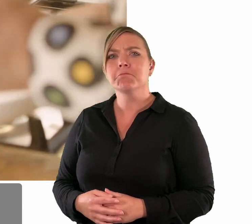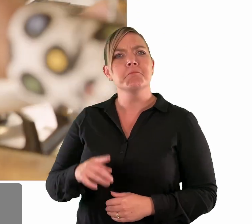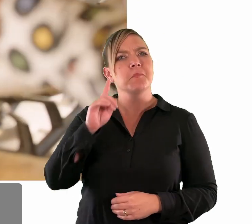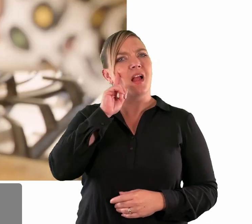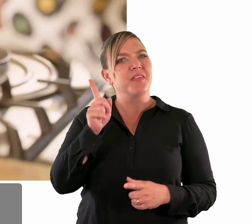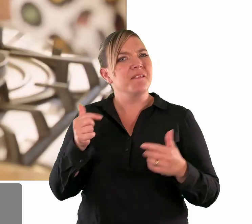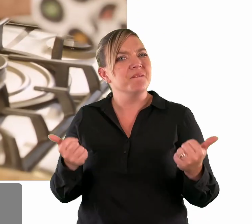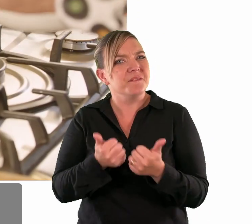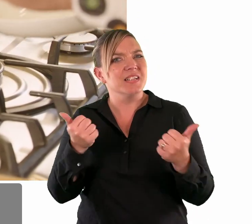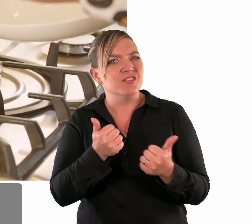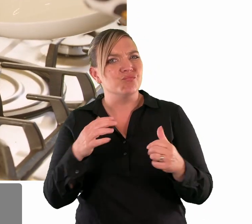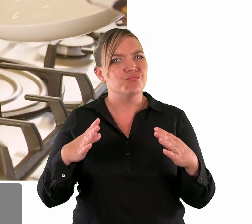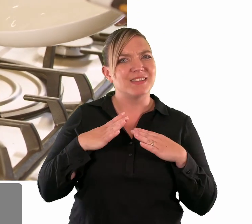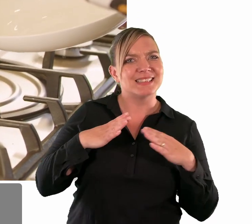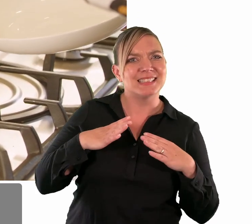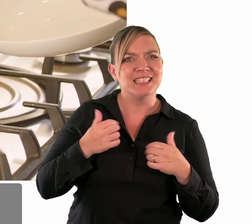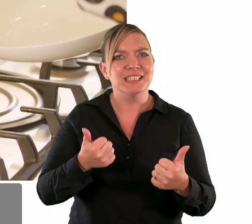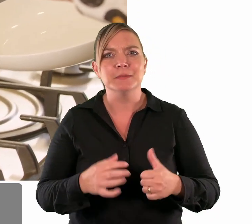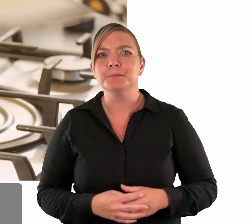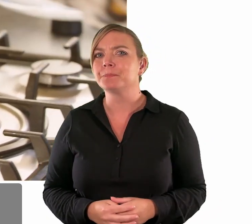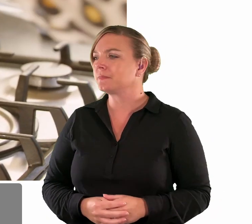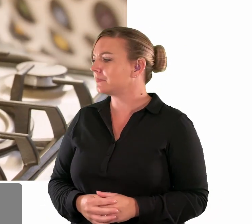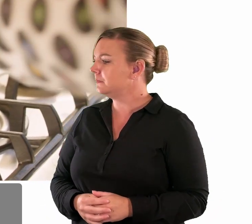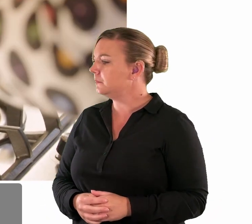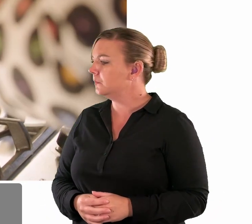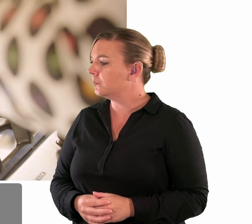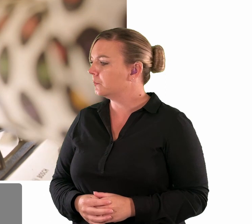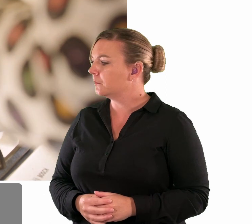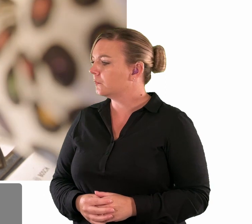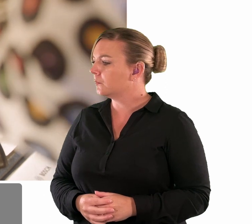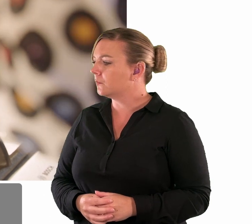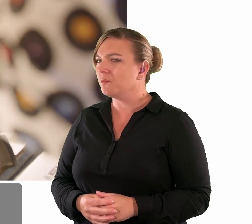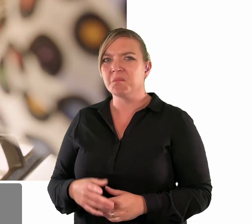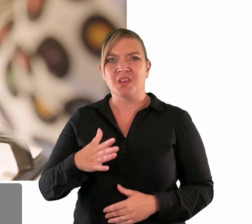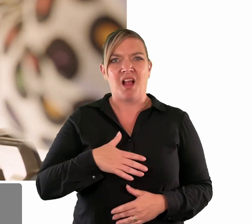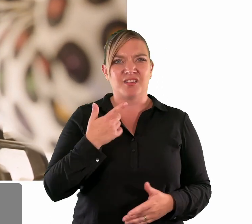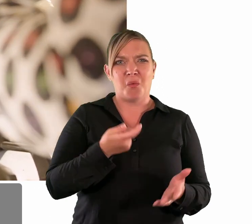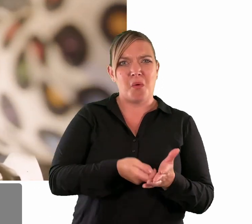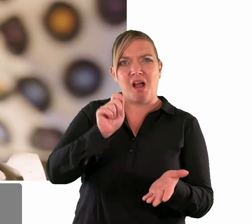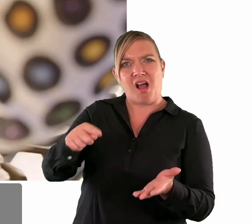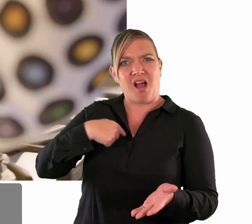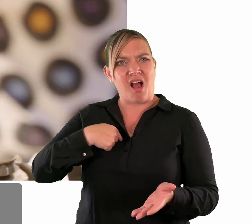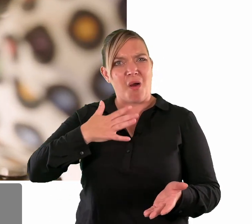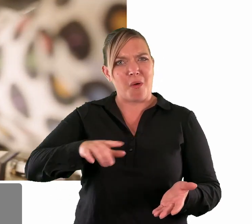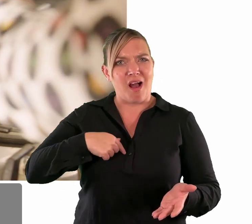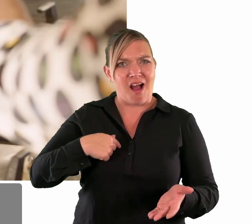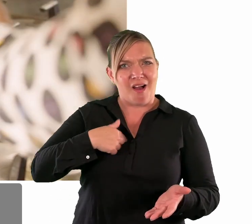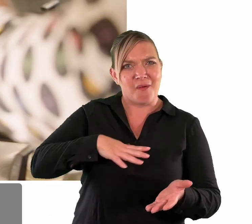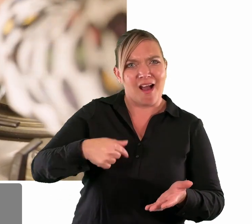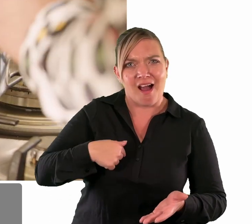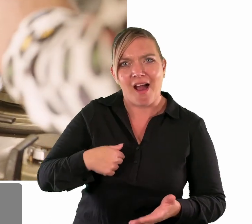So now Lee is going to plate. I don't want to give you it. This looks really good. You want to keep it all for yourself? Oh, yeah.